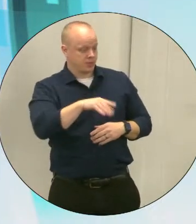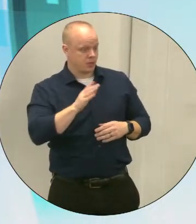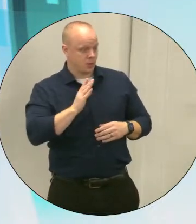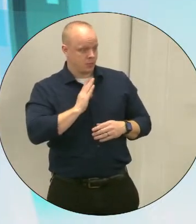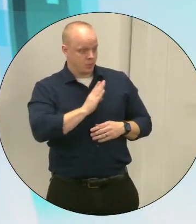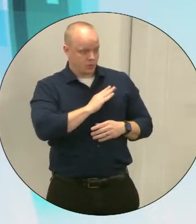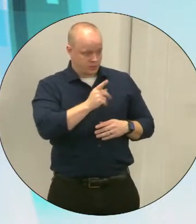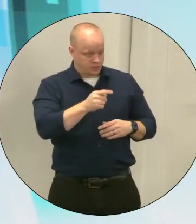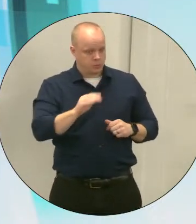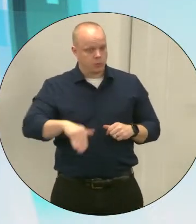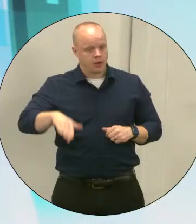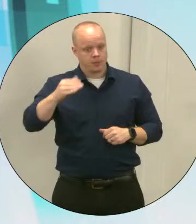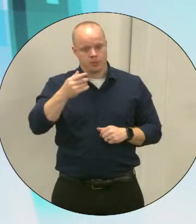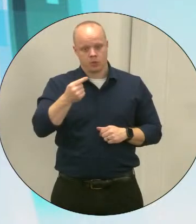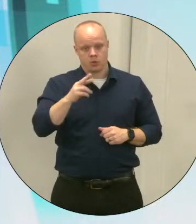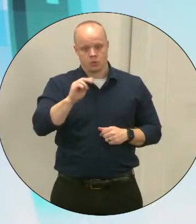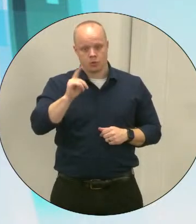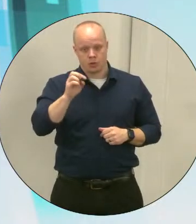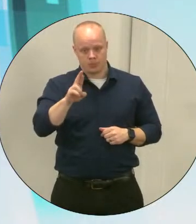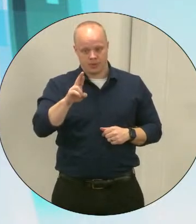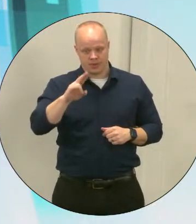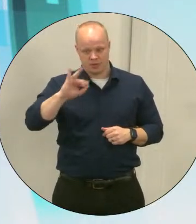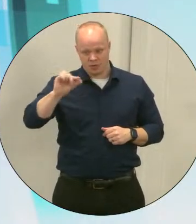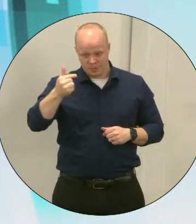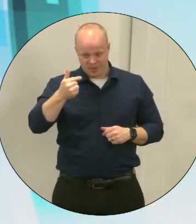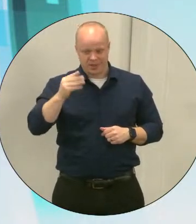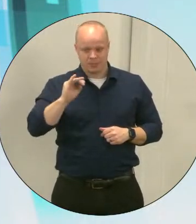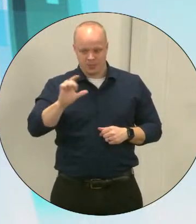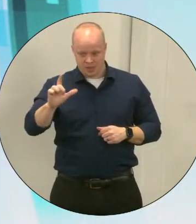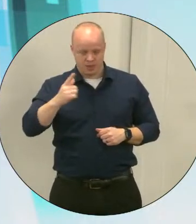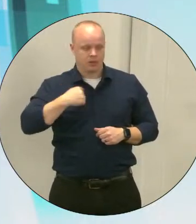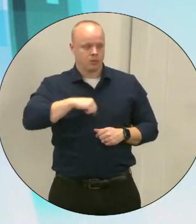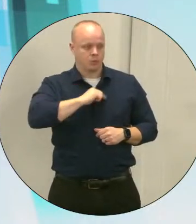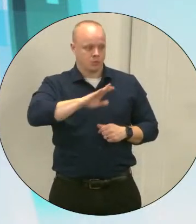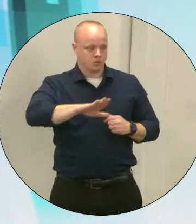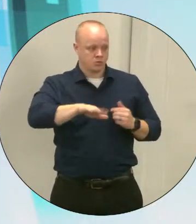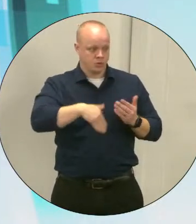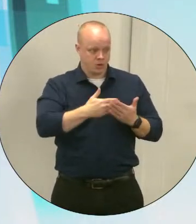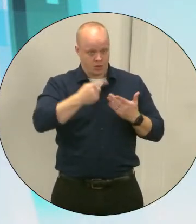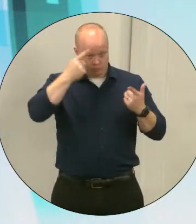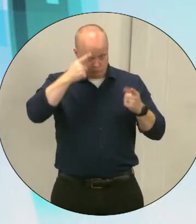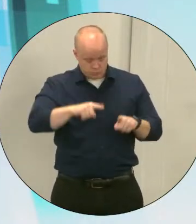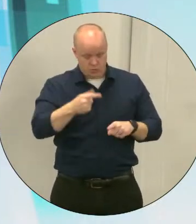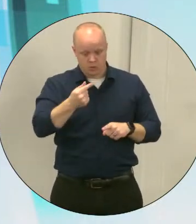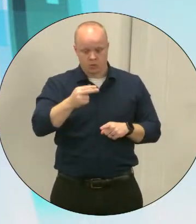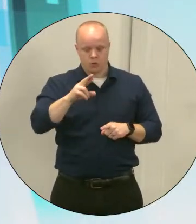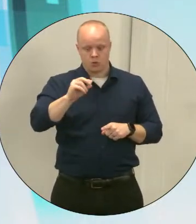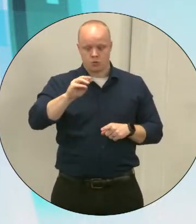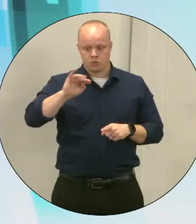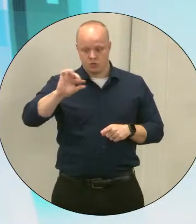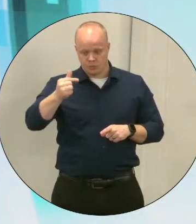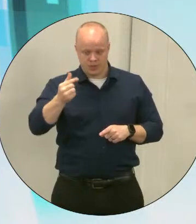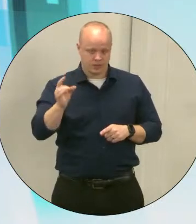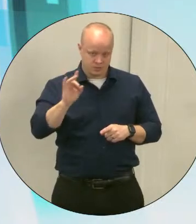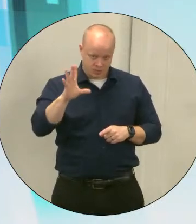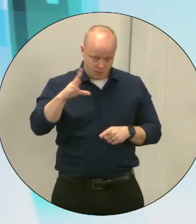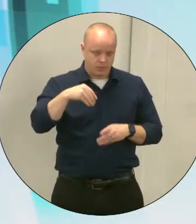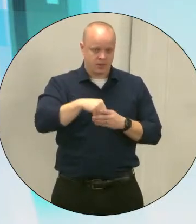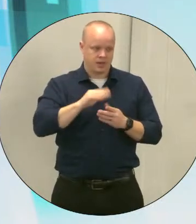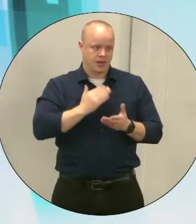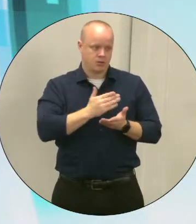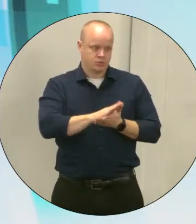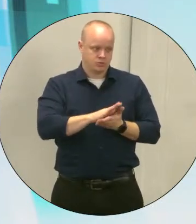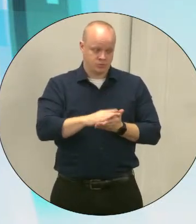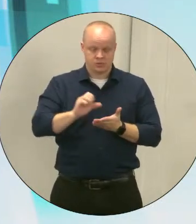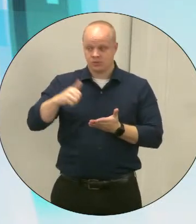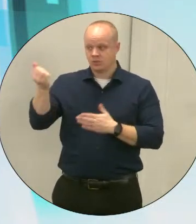at the state legislature tonight. We should all agree that grooming is terrible, especially in our schools. In fact, the other day, the